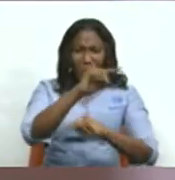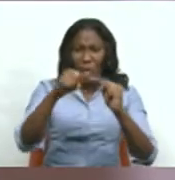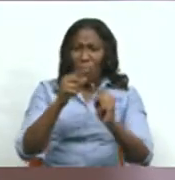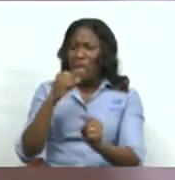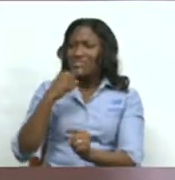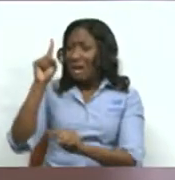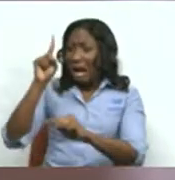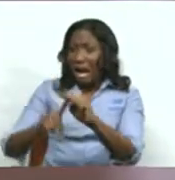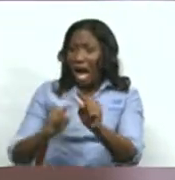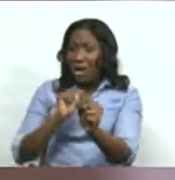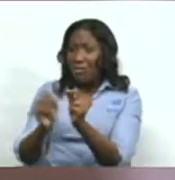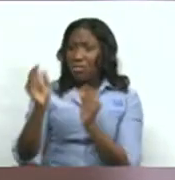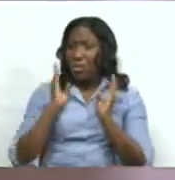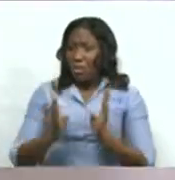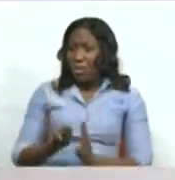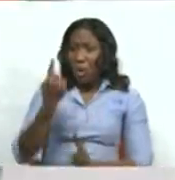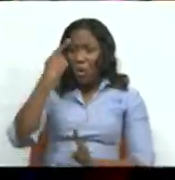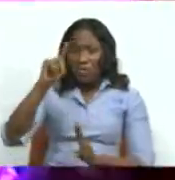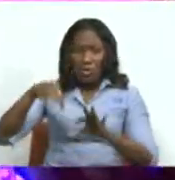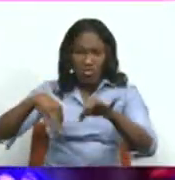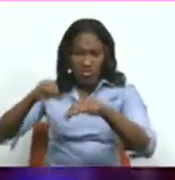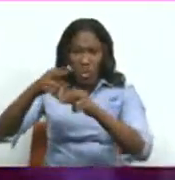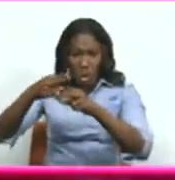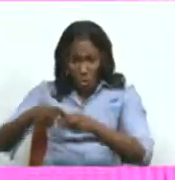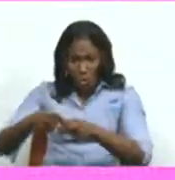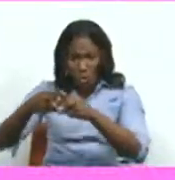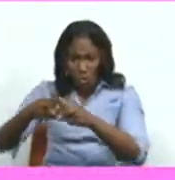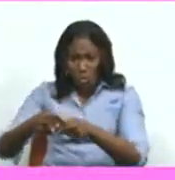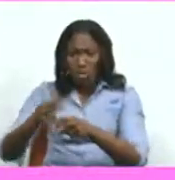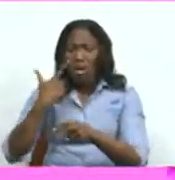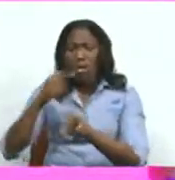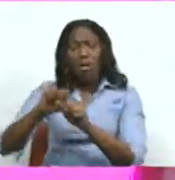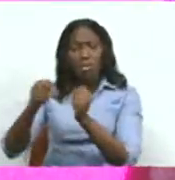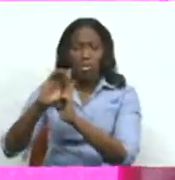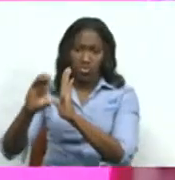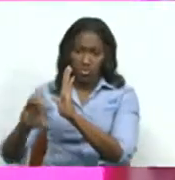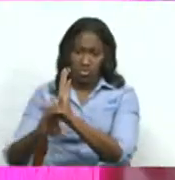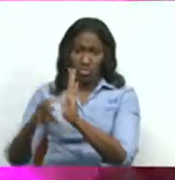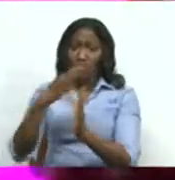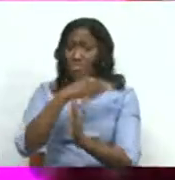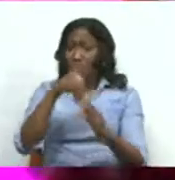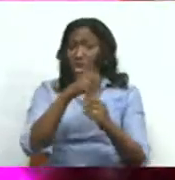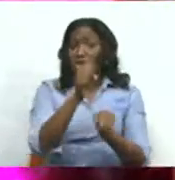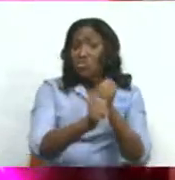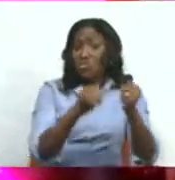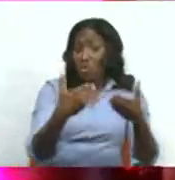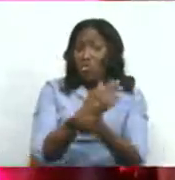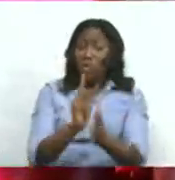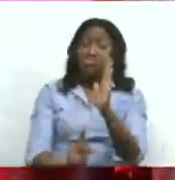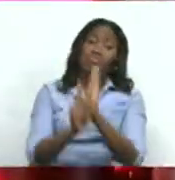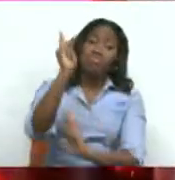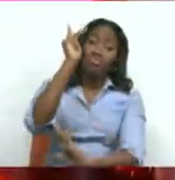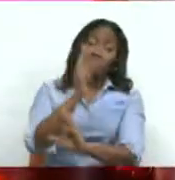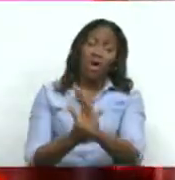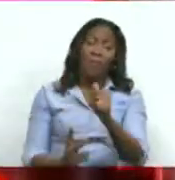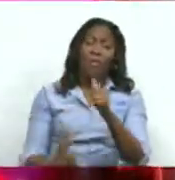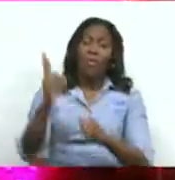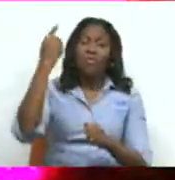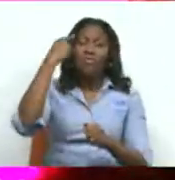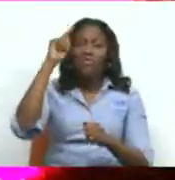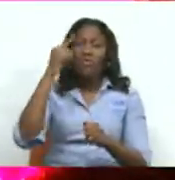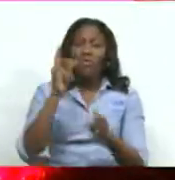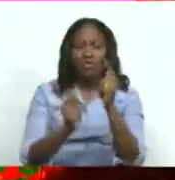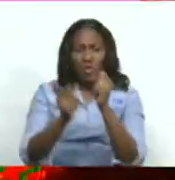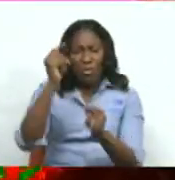victims was unconstitutional. Ahead in sport, a brand new program is launched with the aim of shifting